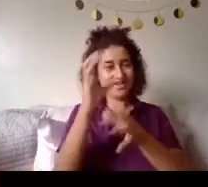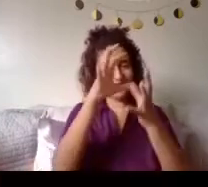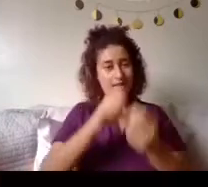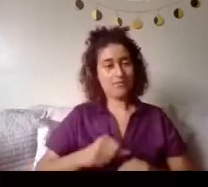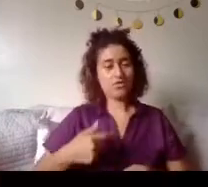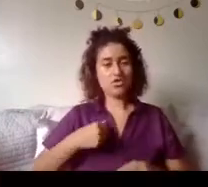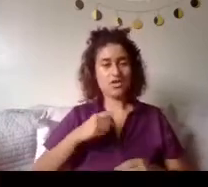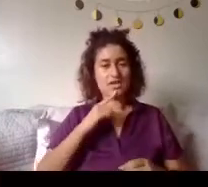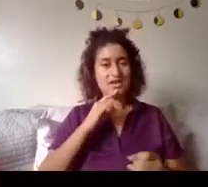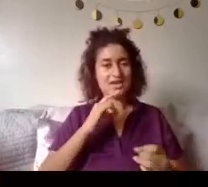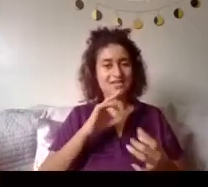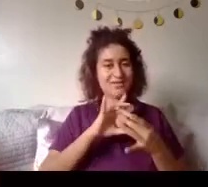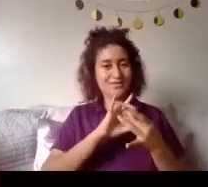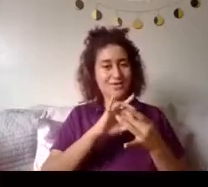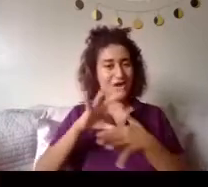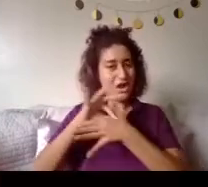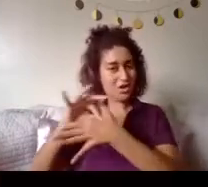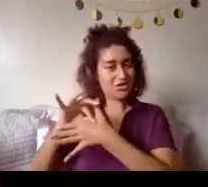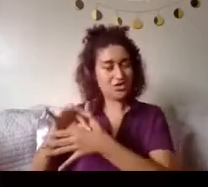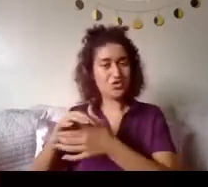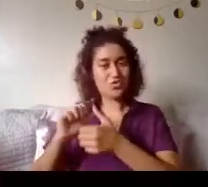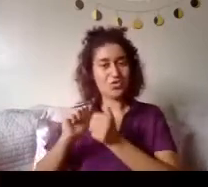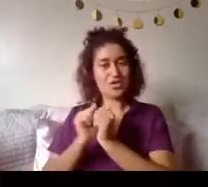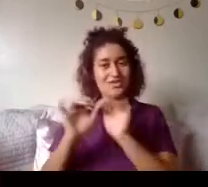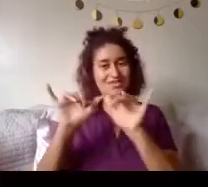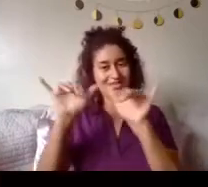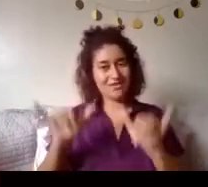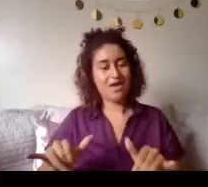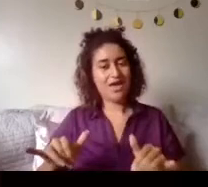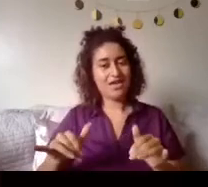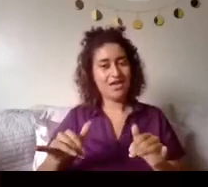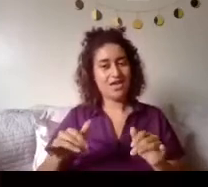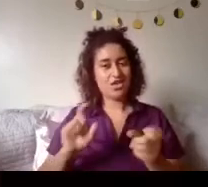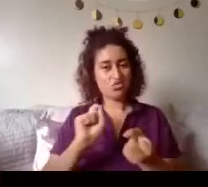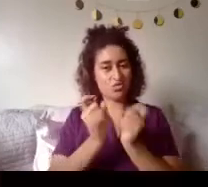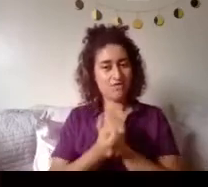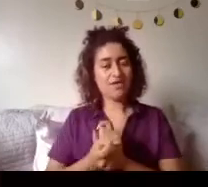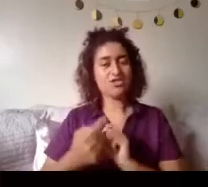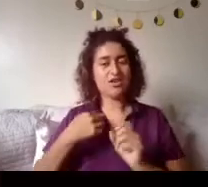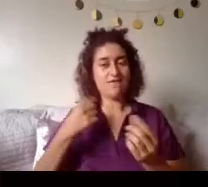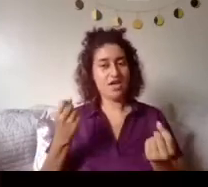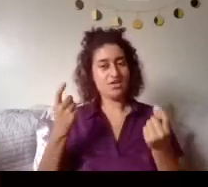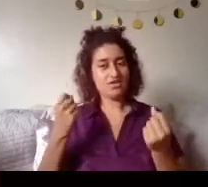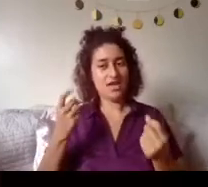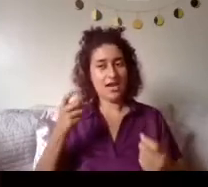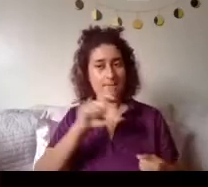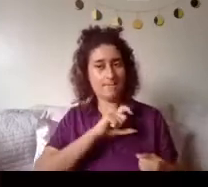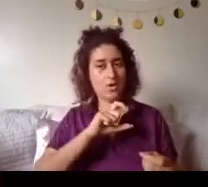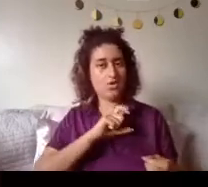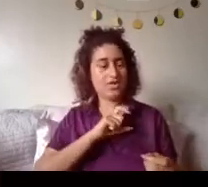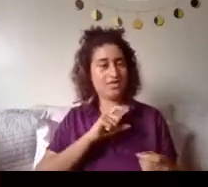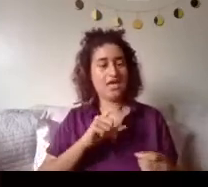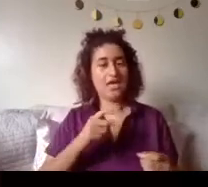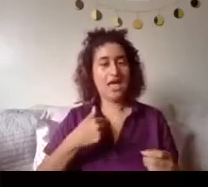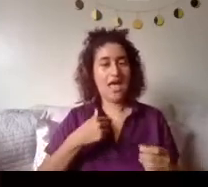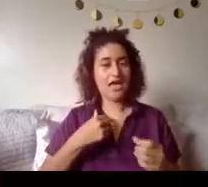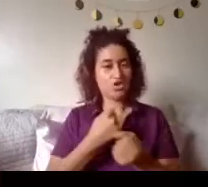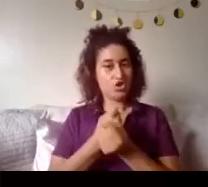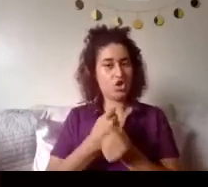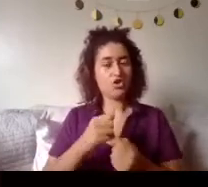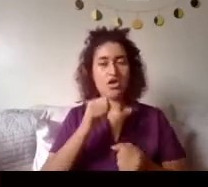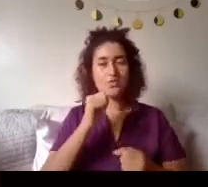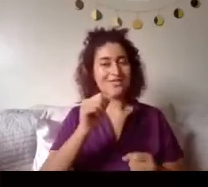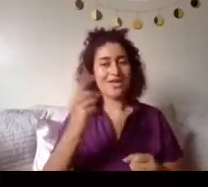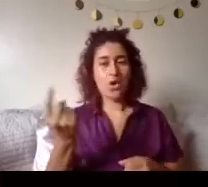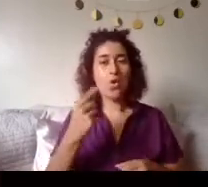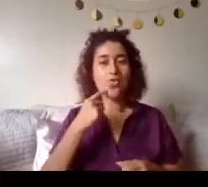Revolution, a systematic revision of understandings of policing and security, which not only